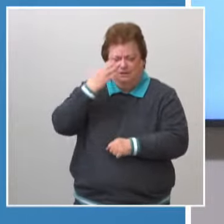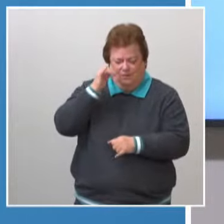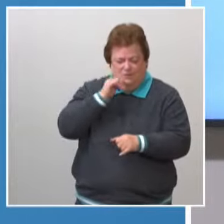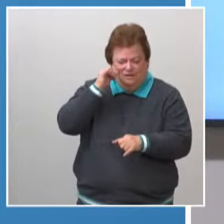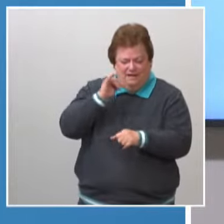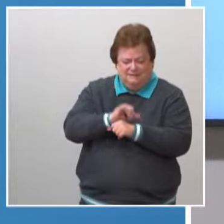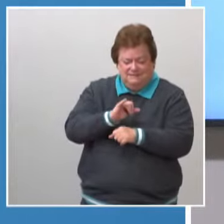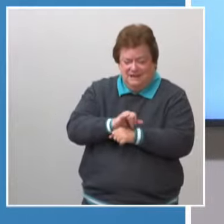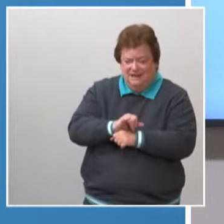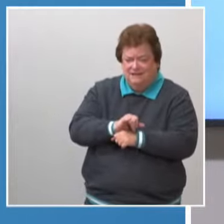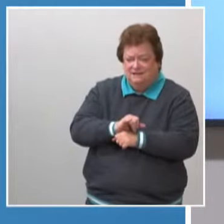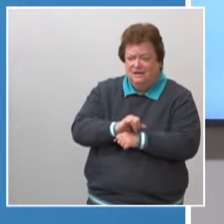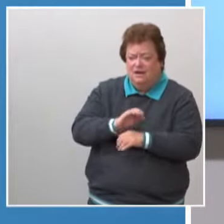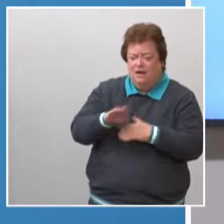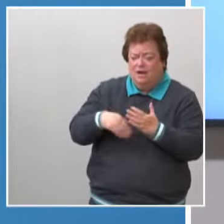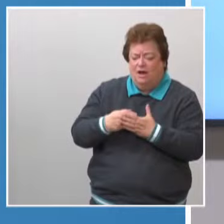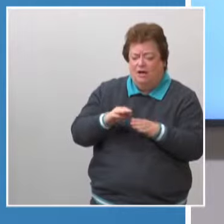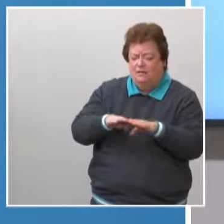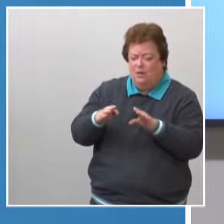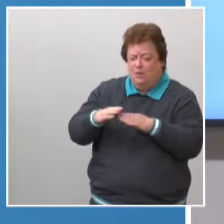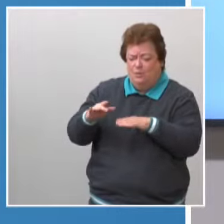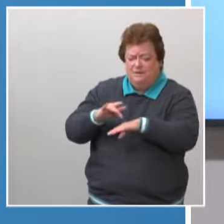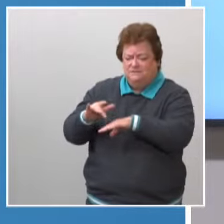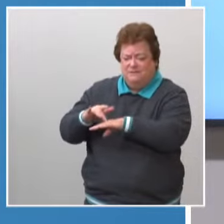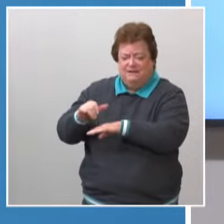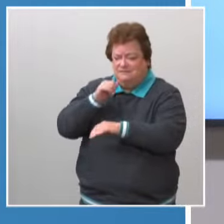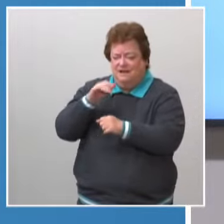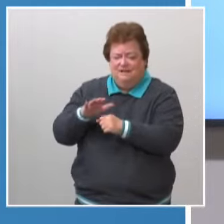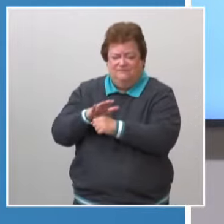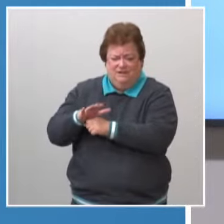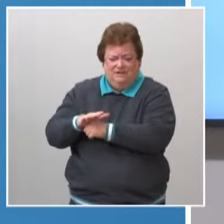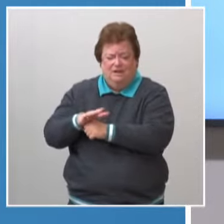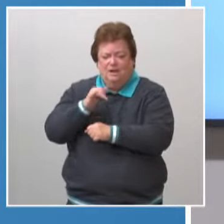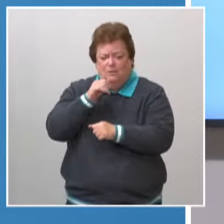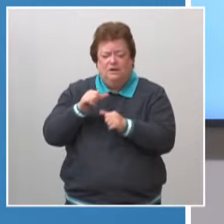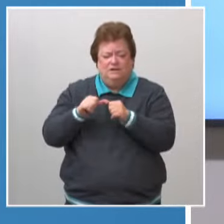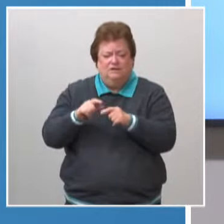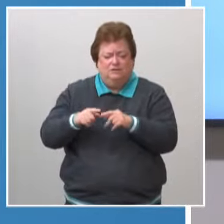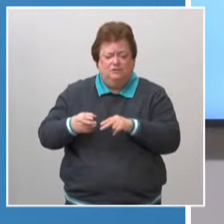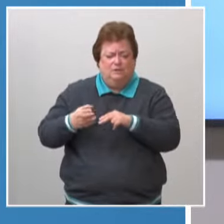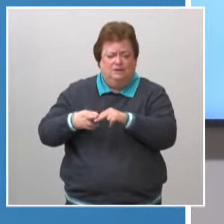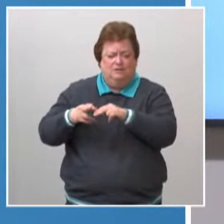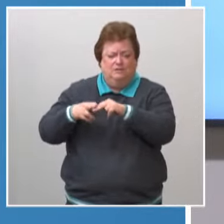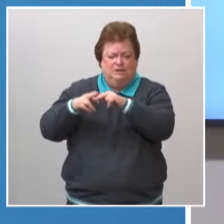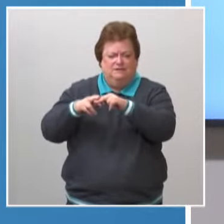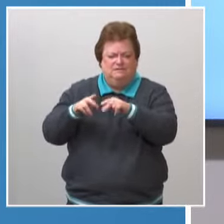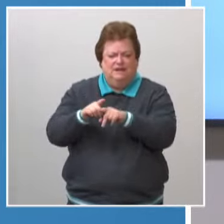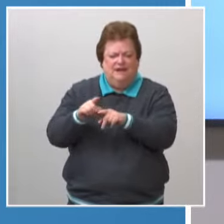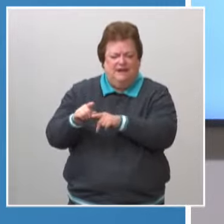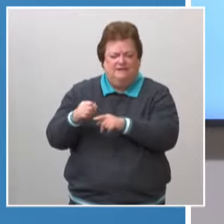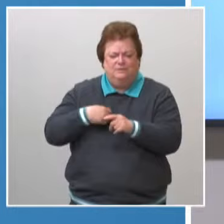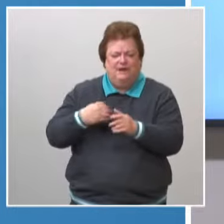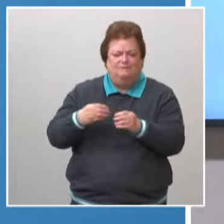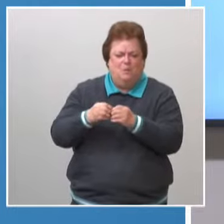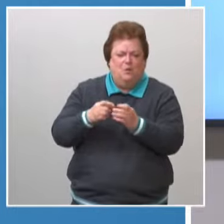the open spots were not filled, and they'll continue to increase as there's more community